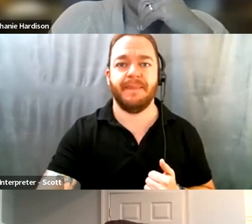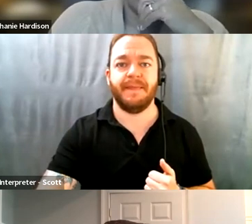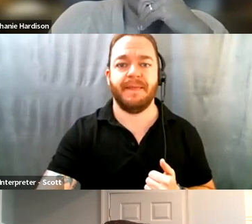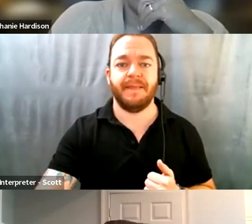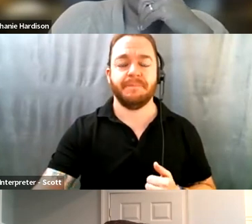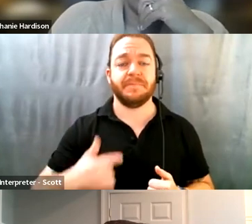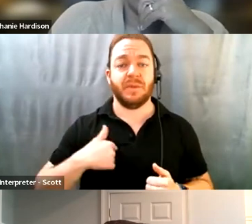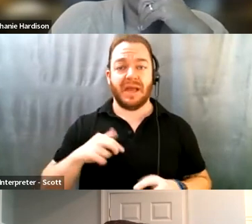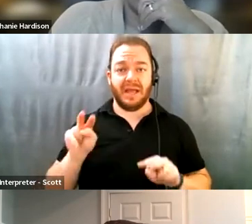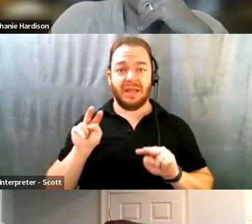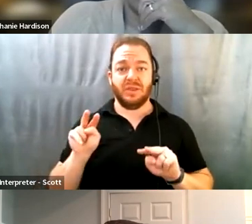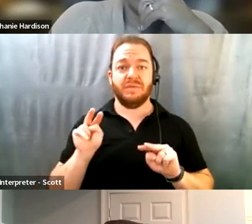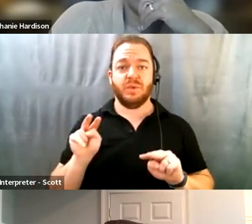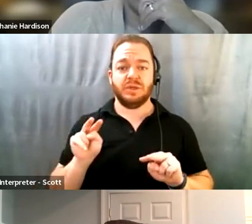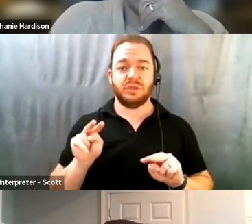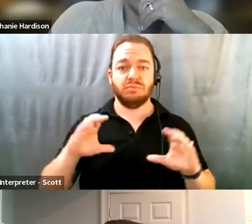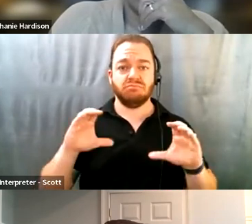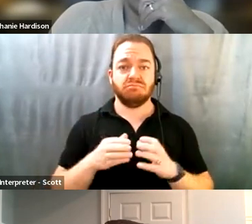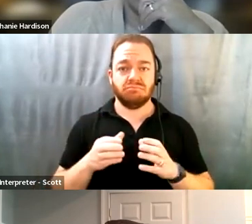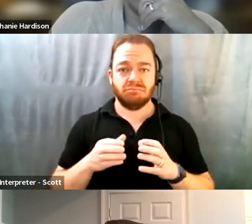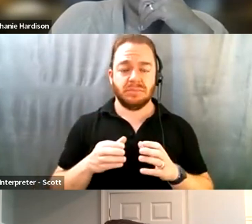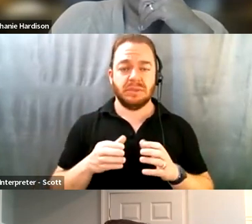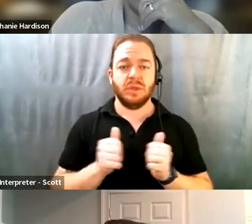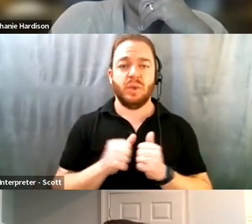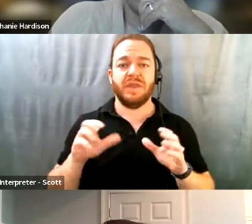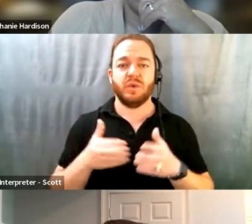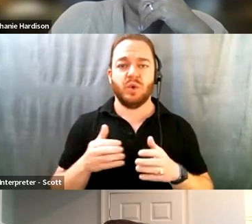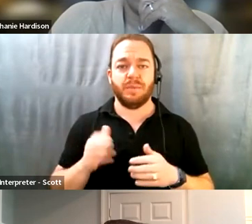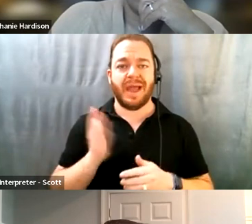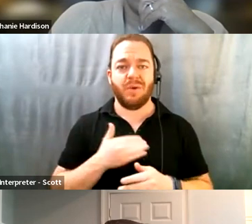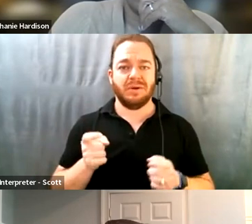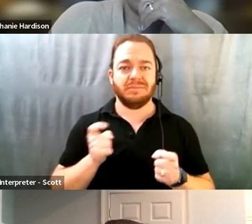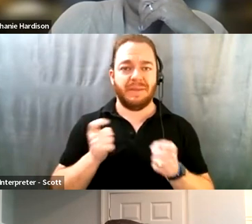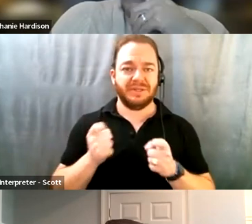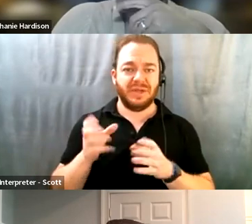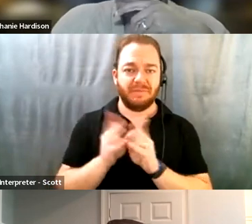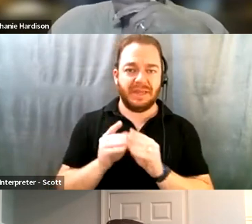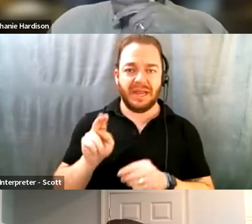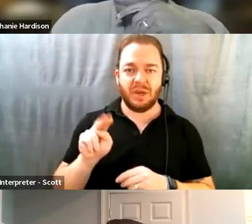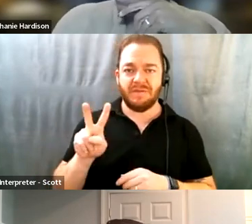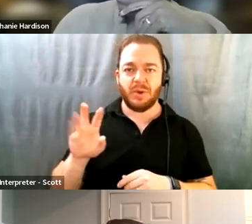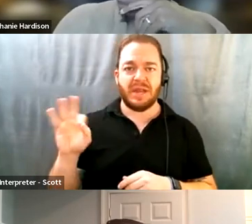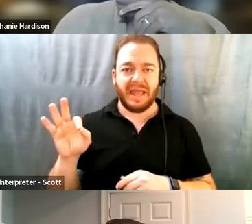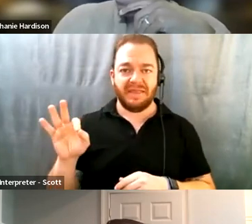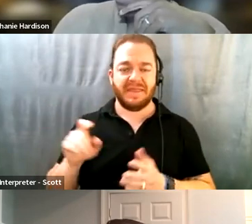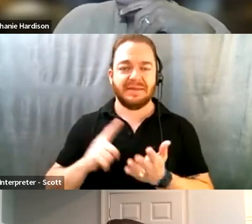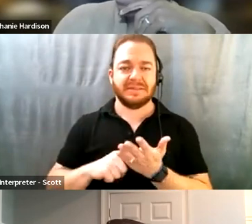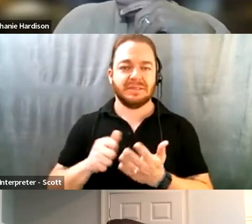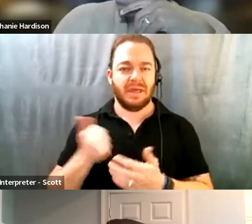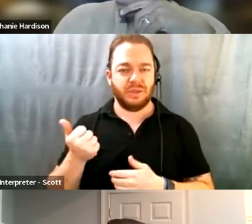I look forward to regrouping with the group at our administrative meeting on November 9th and maybe tackling the other